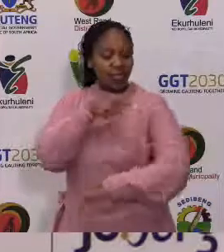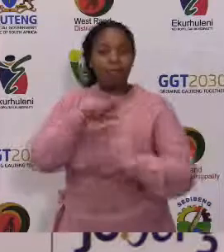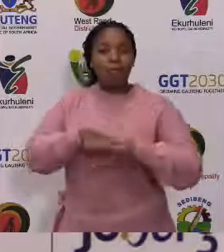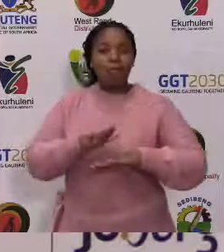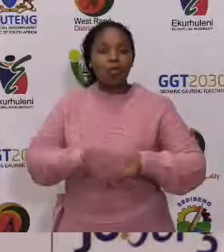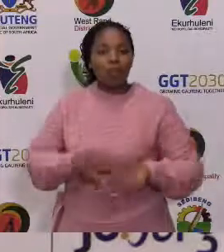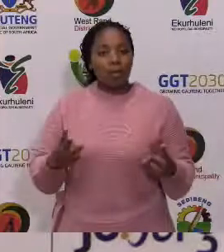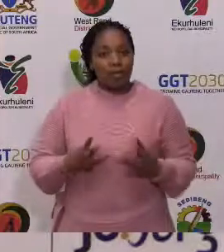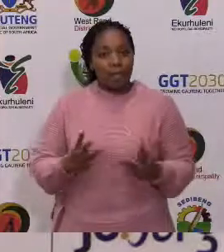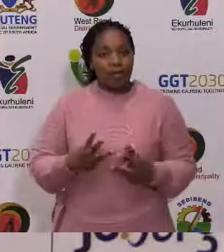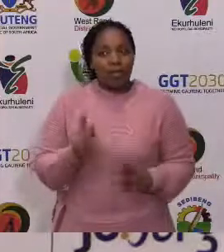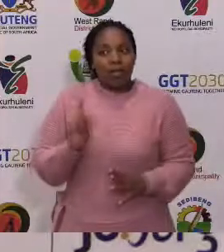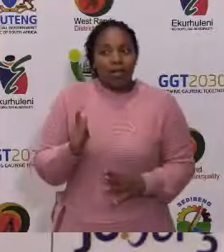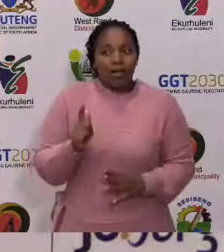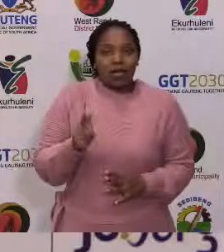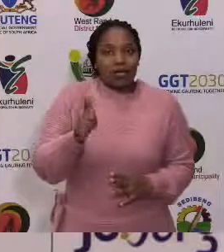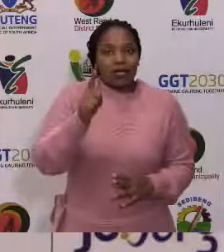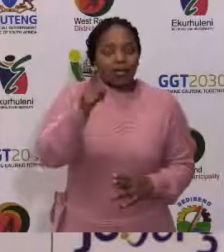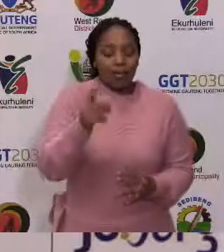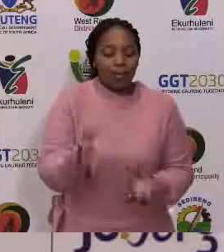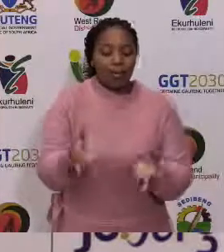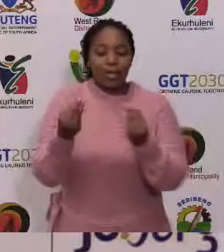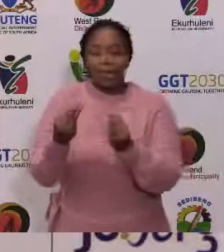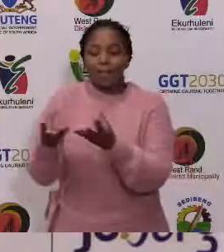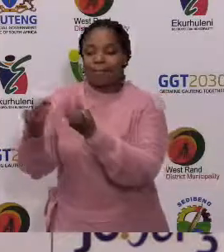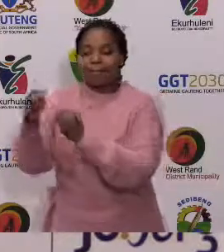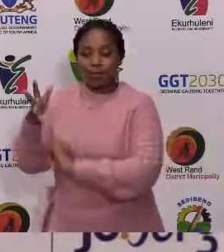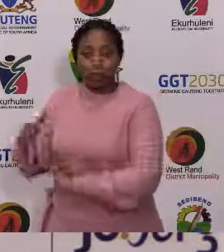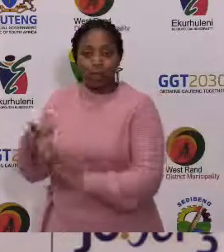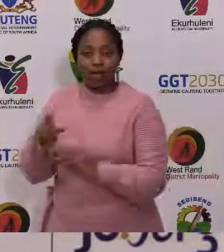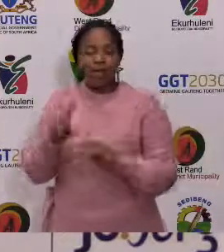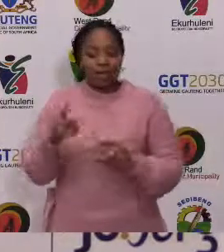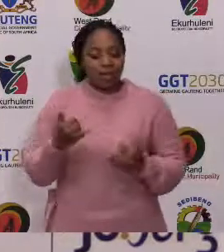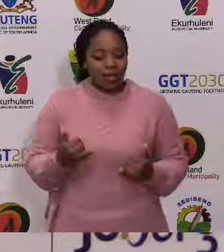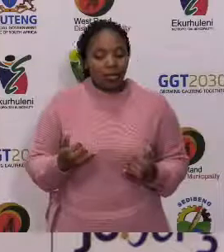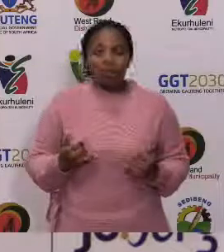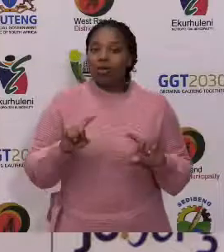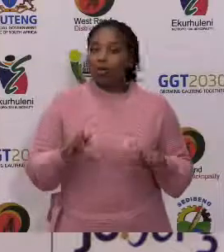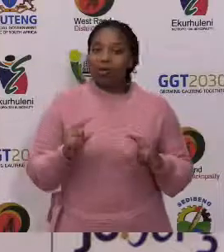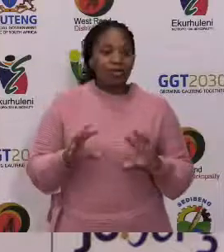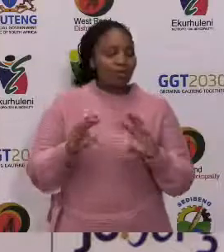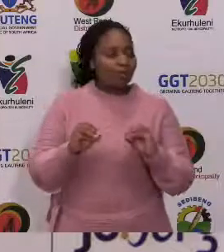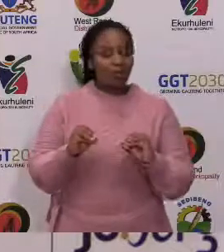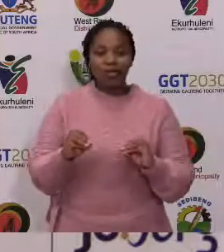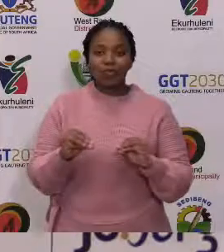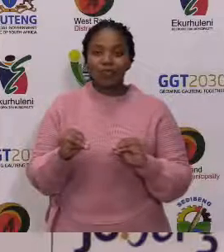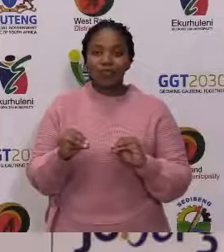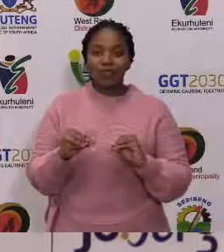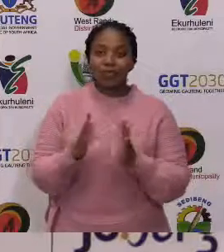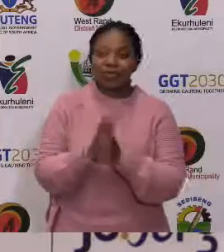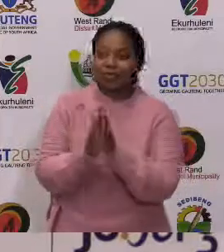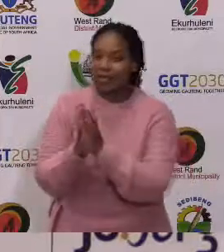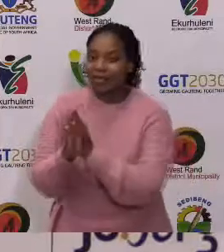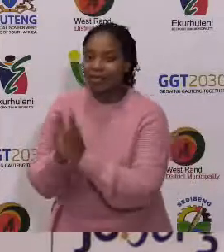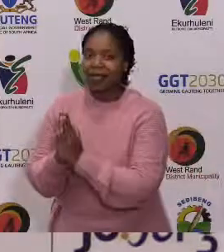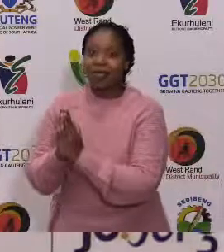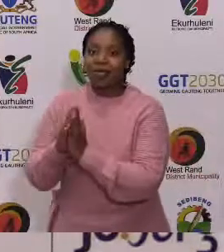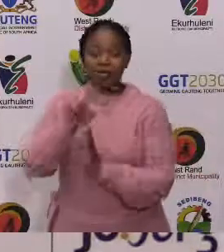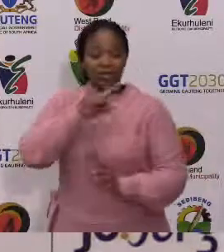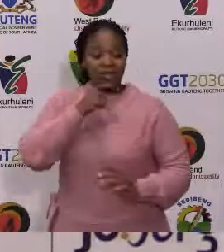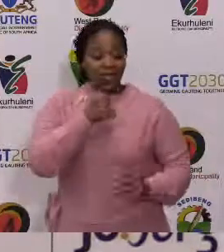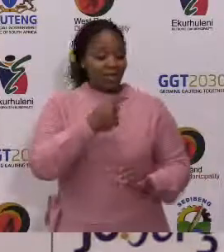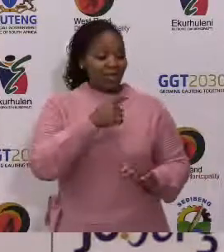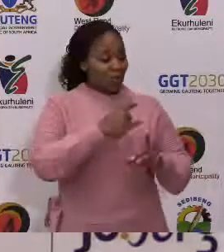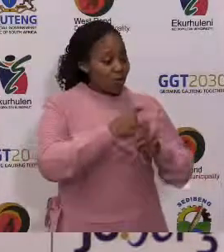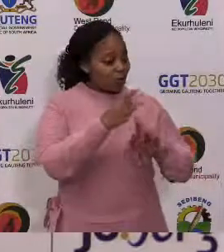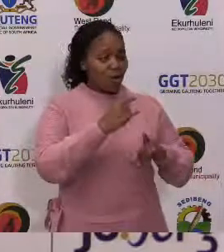much later. So I can't stop appealing that we have won the battle of the second wave,